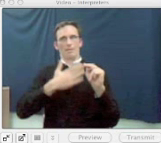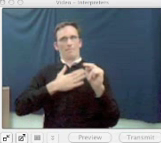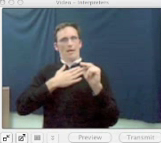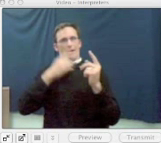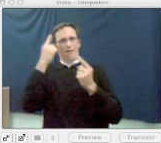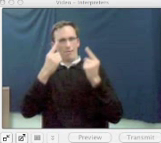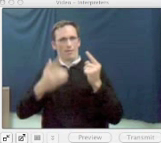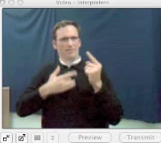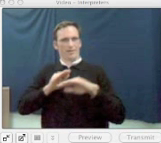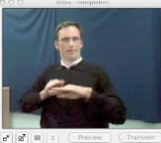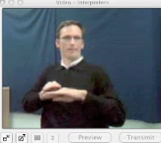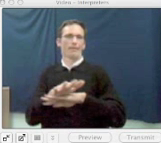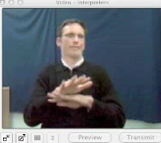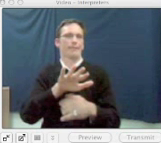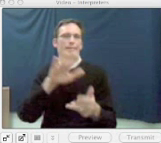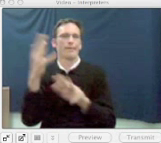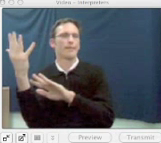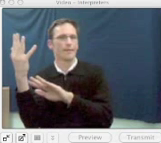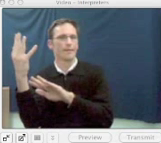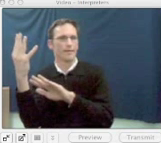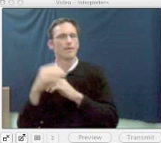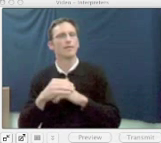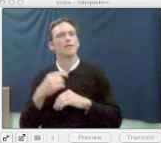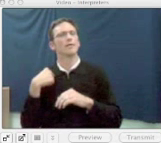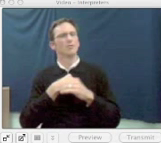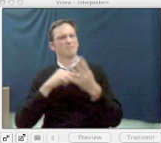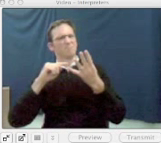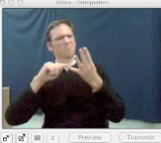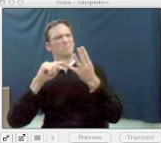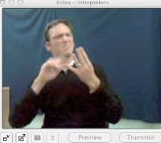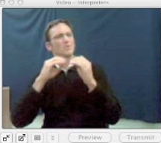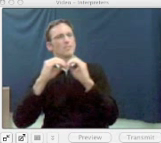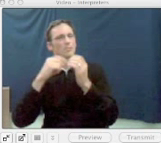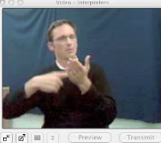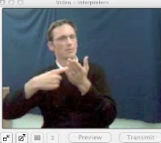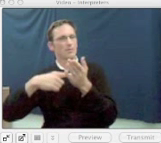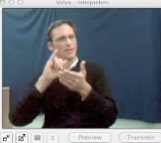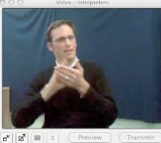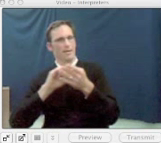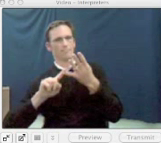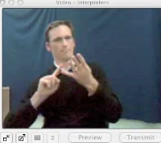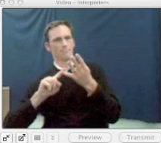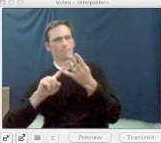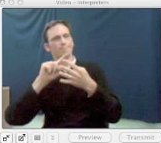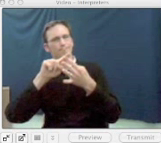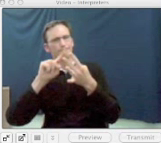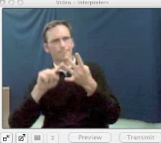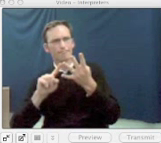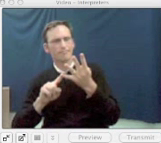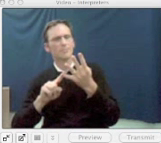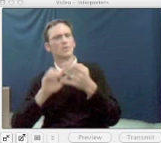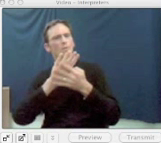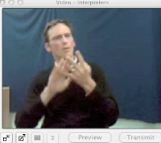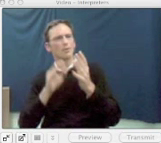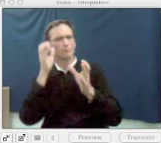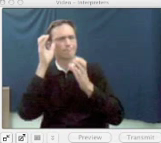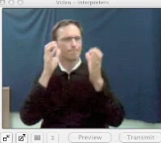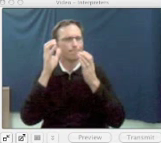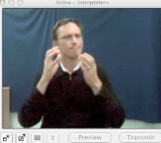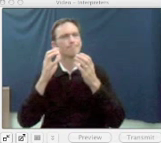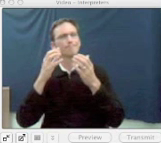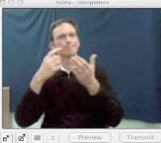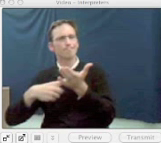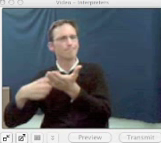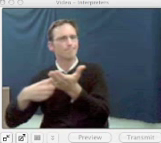We'll spend significant time on this construct because this construct gives us how do we talk about